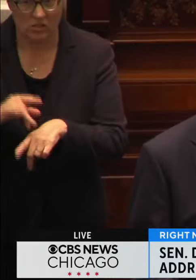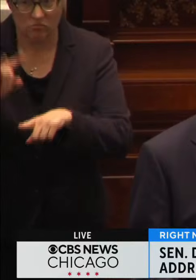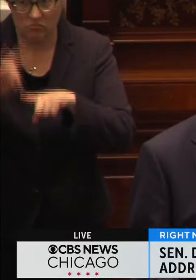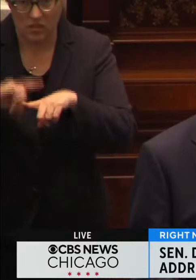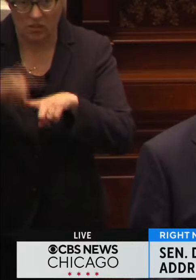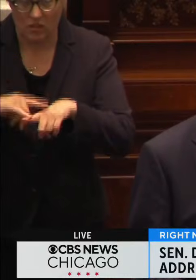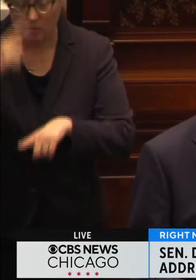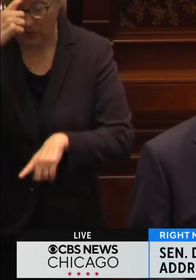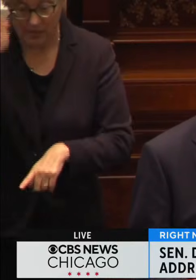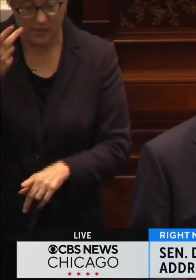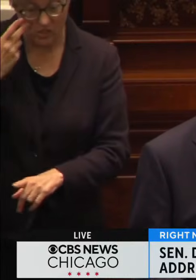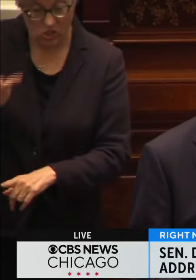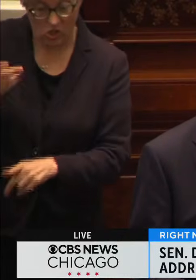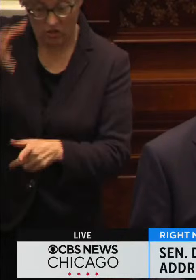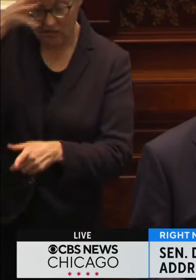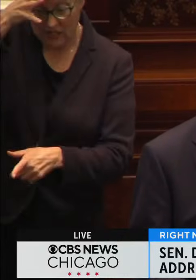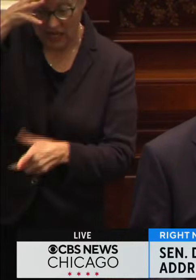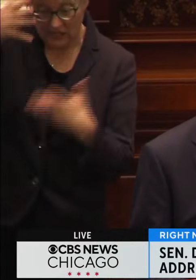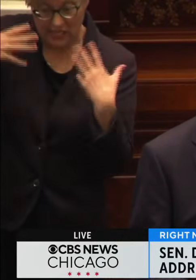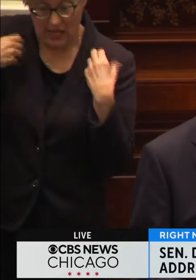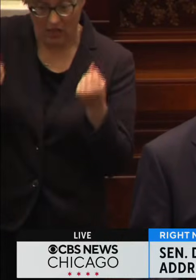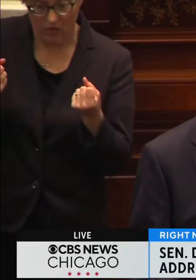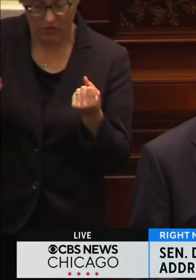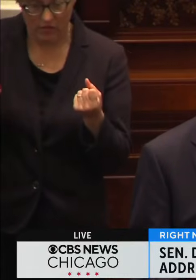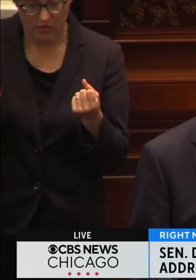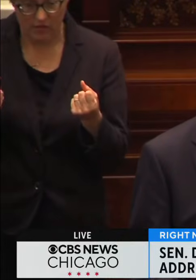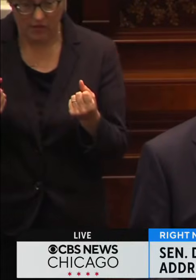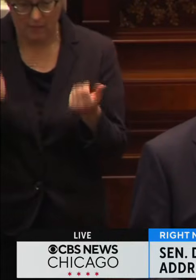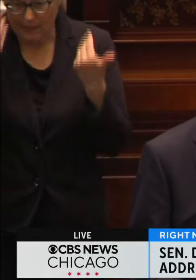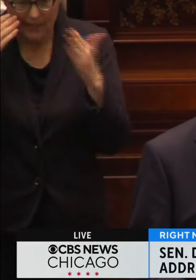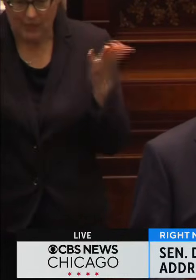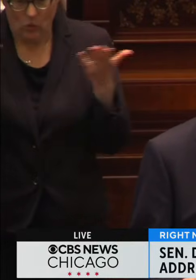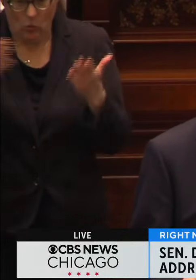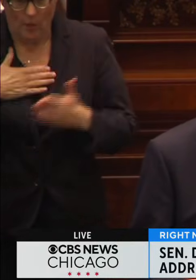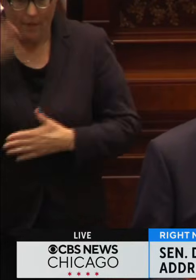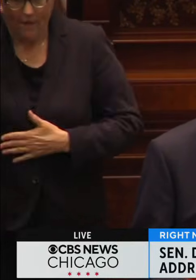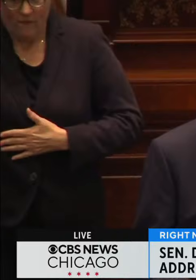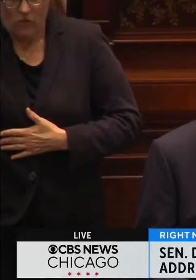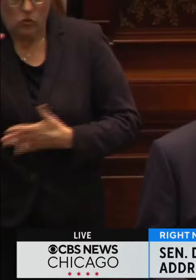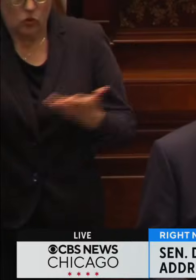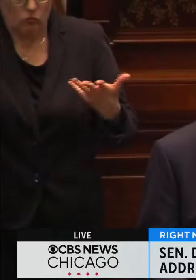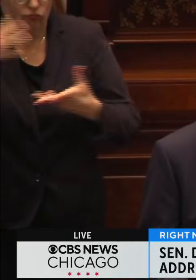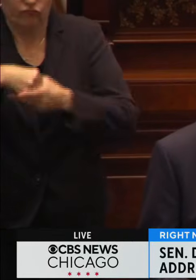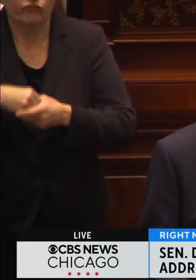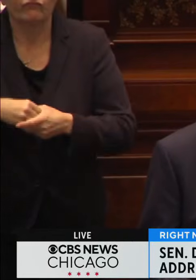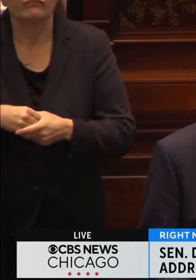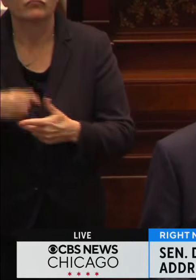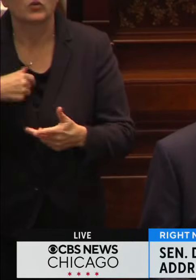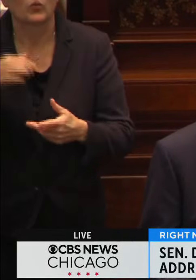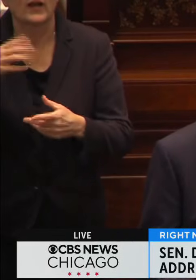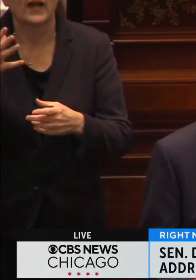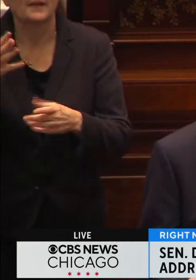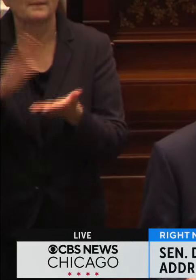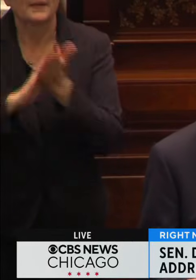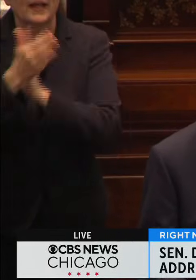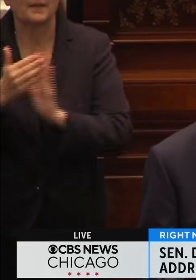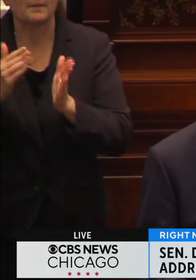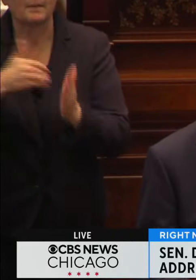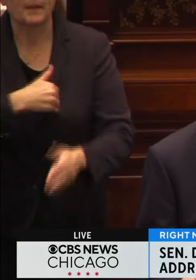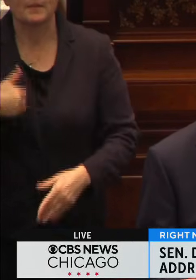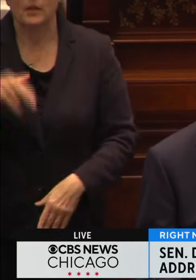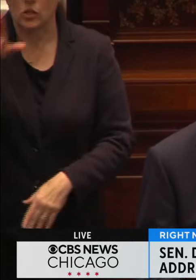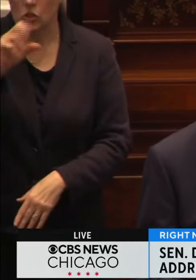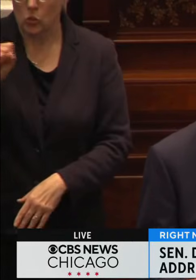dad, but I didn't know what else was in store. When I was elected to the U.S. House of Representatives in